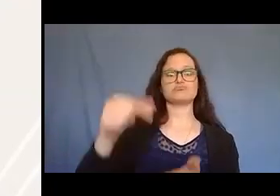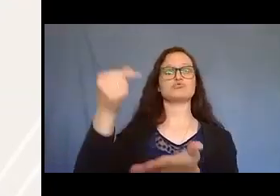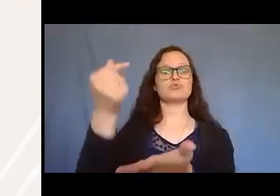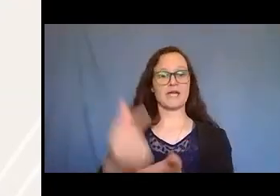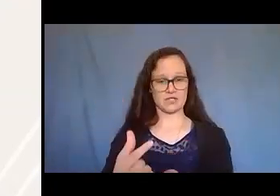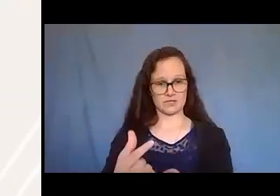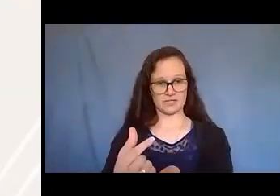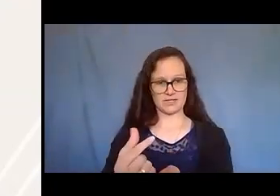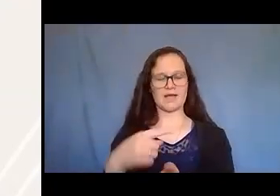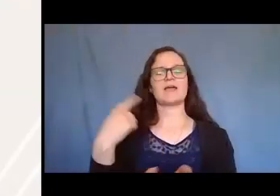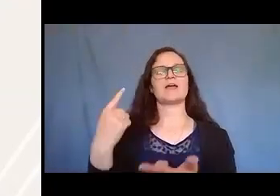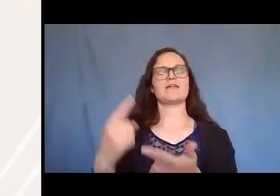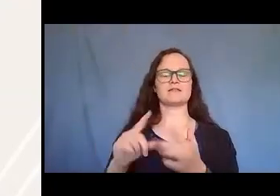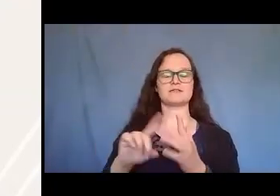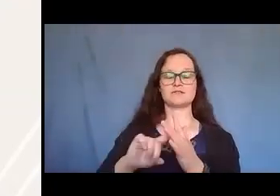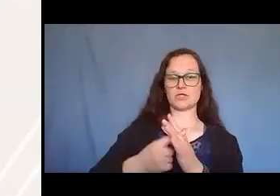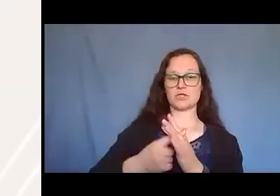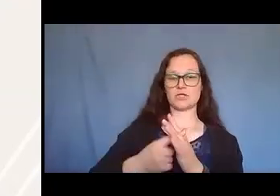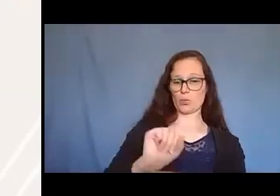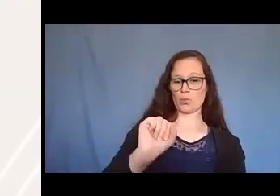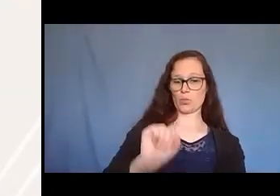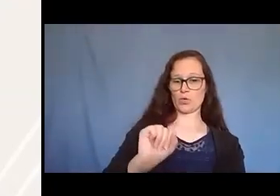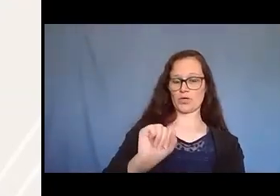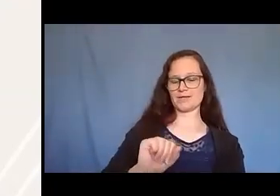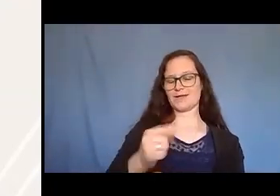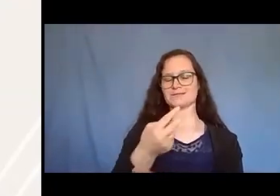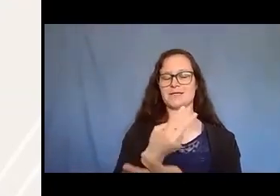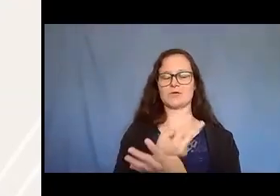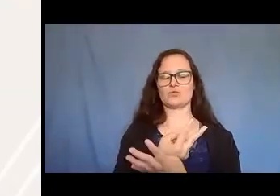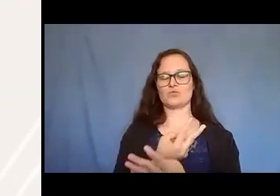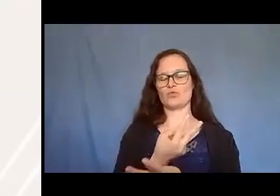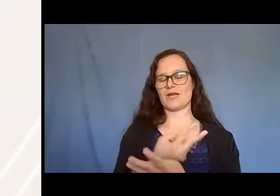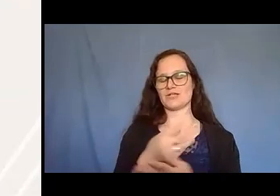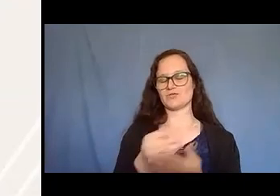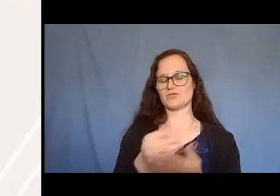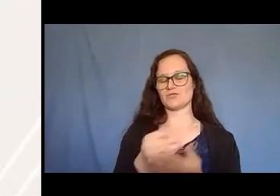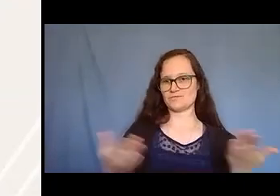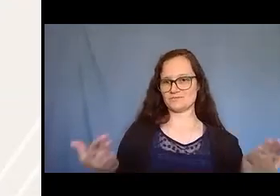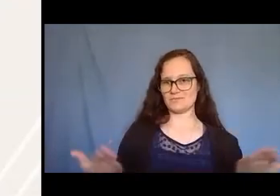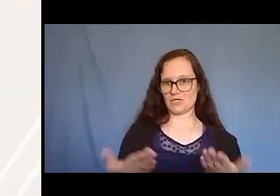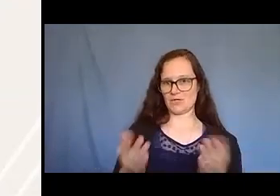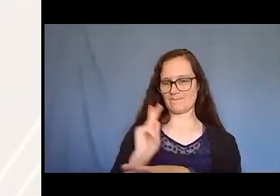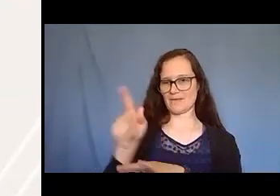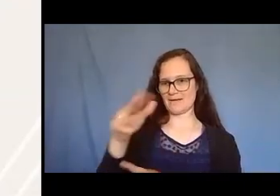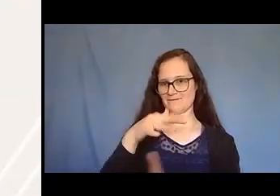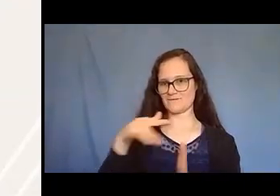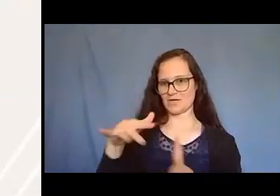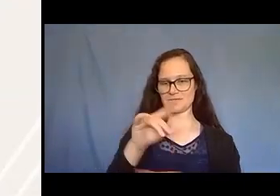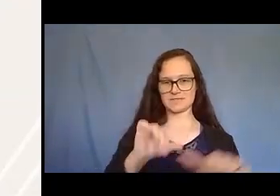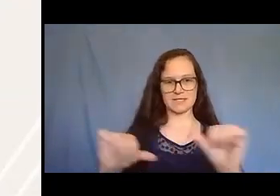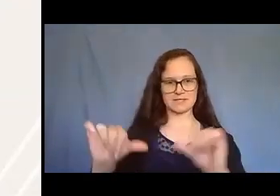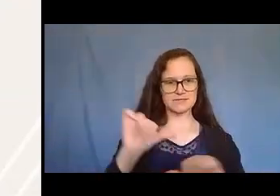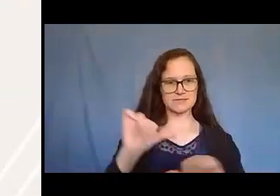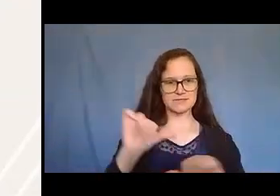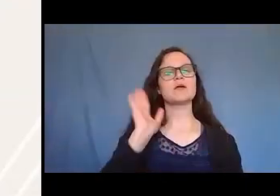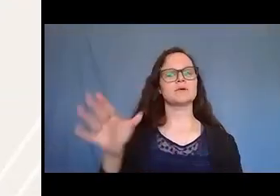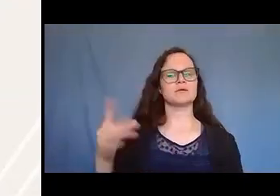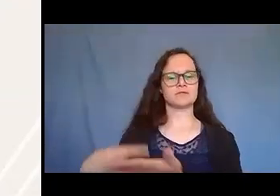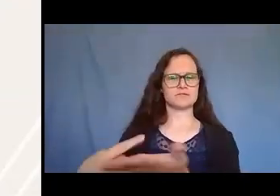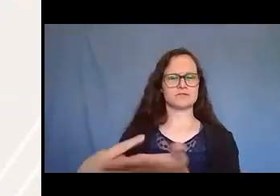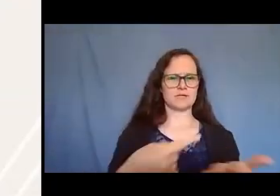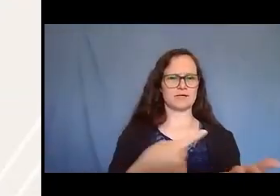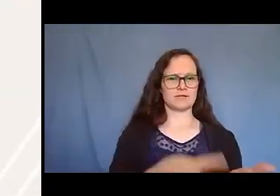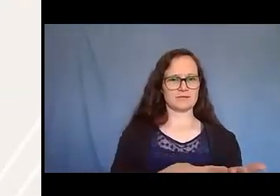and environmental sciences as a graduate student. And Michael's going to present on toxic metal uptake